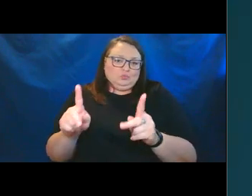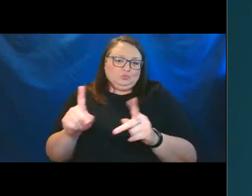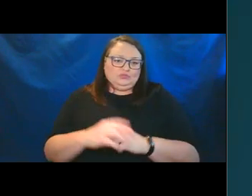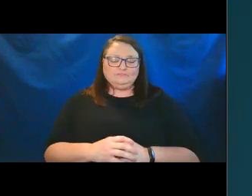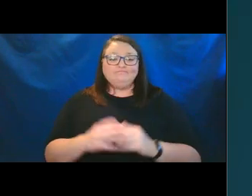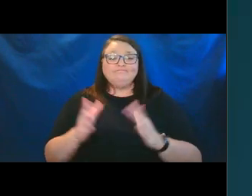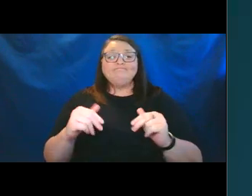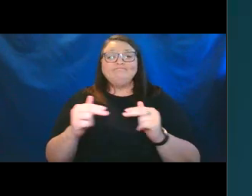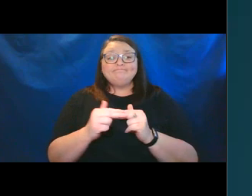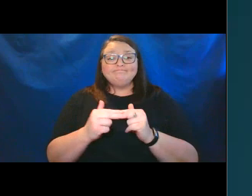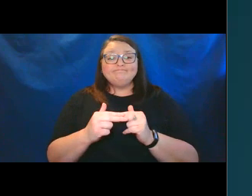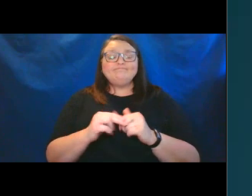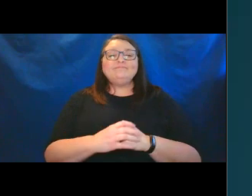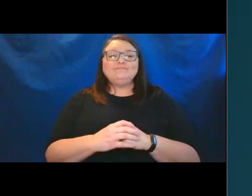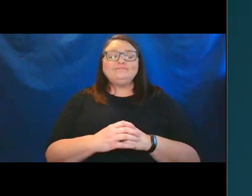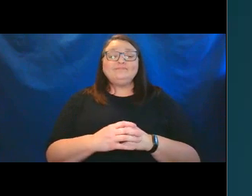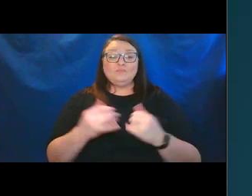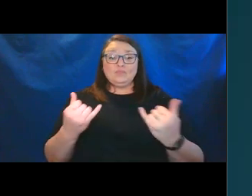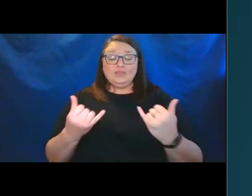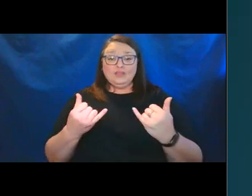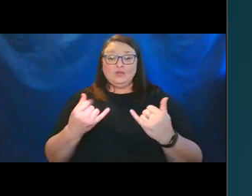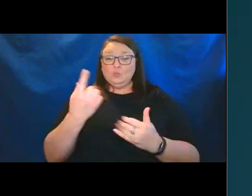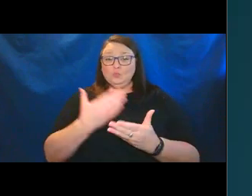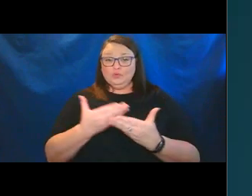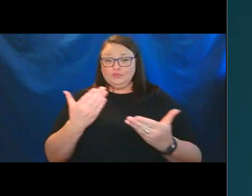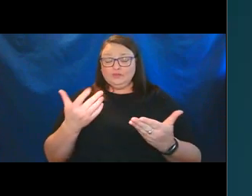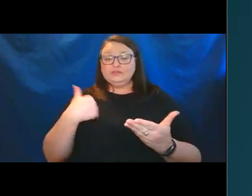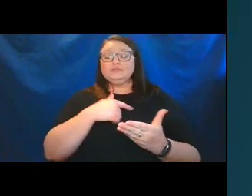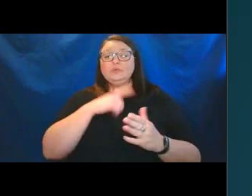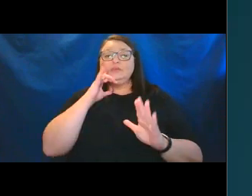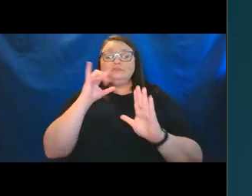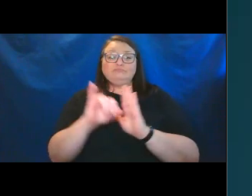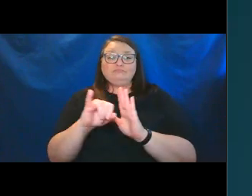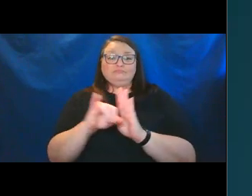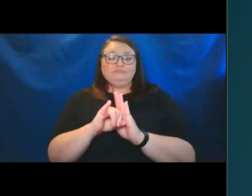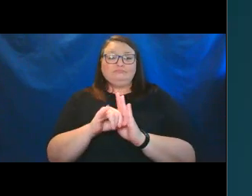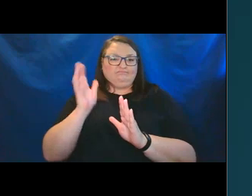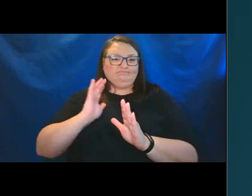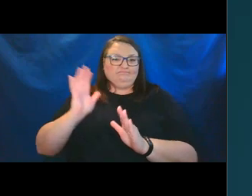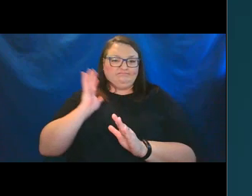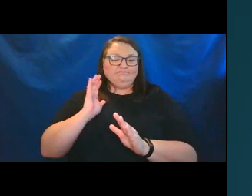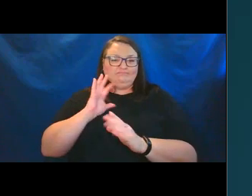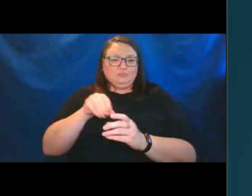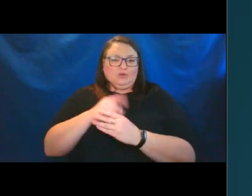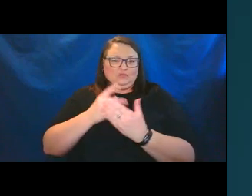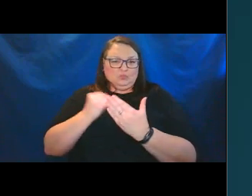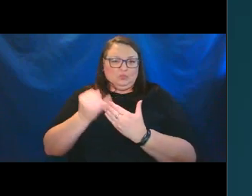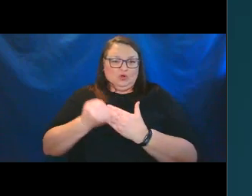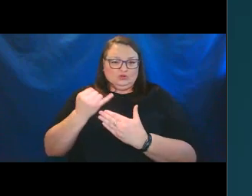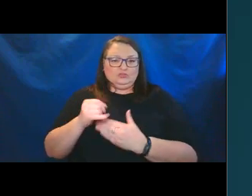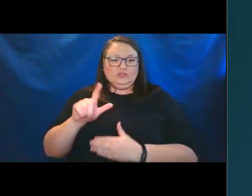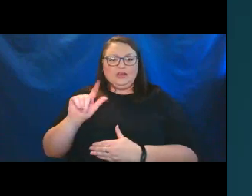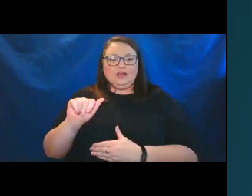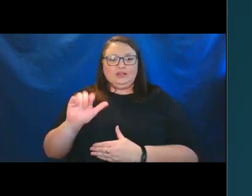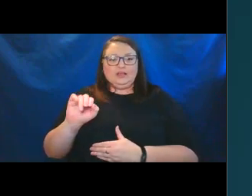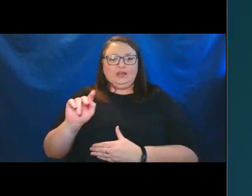So in order to do, so one of the things that we identified early on as part of this project is from the LA County